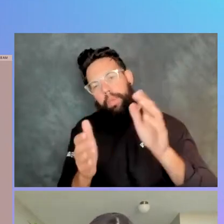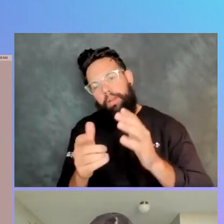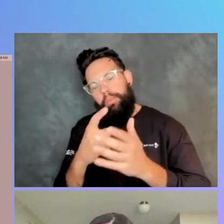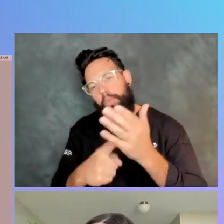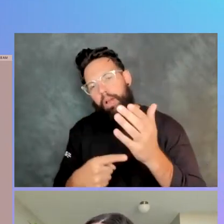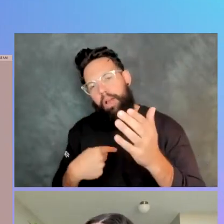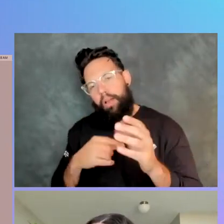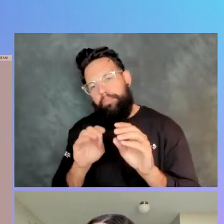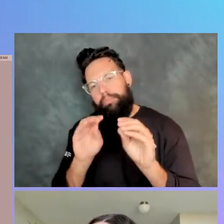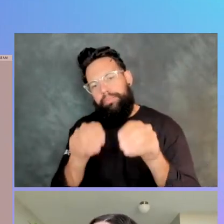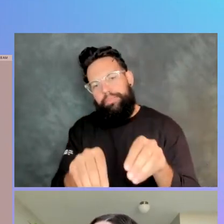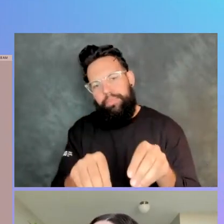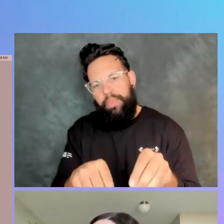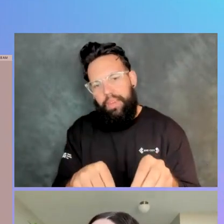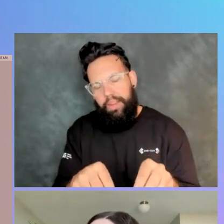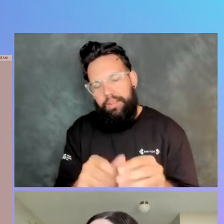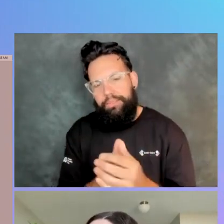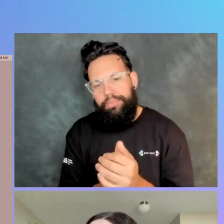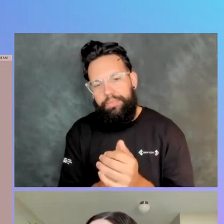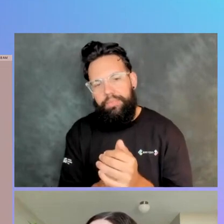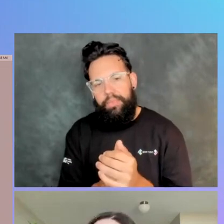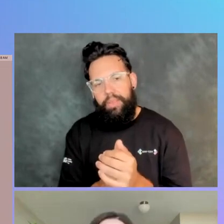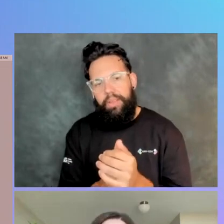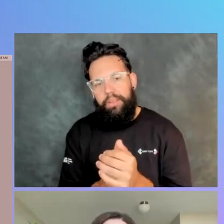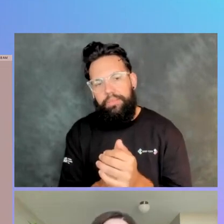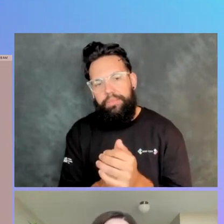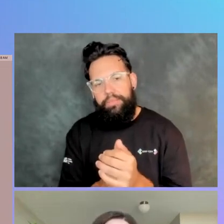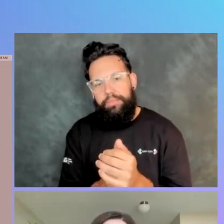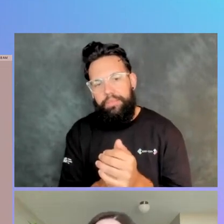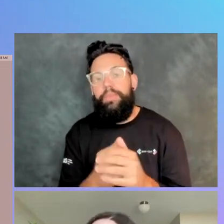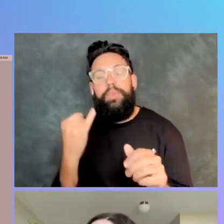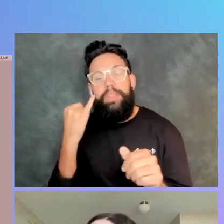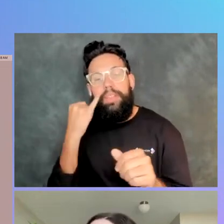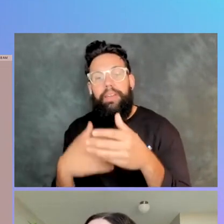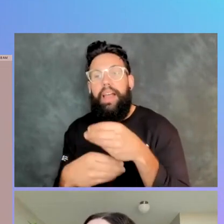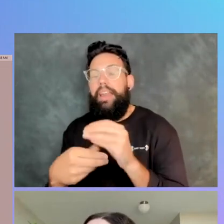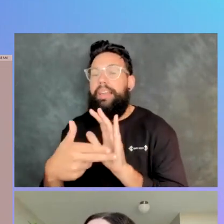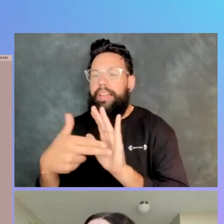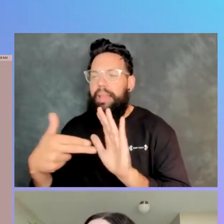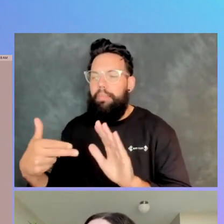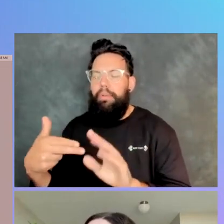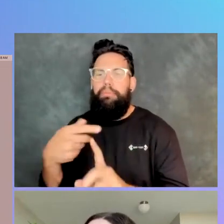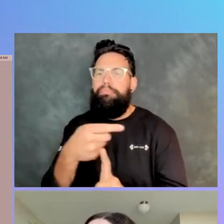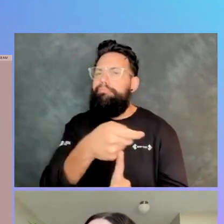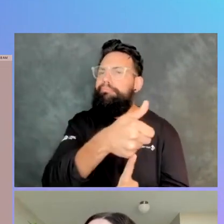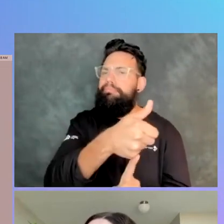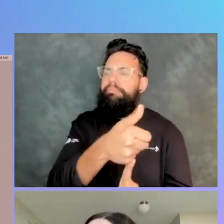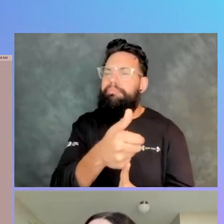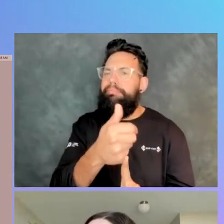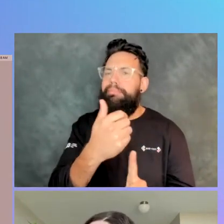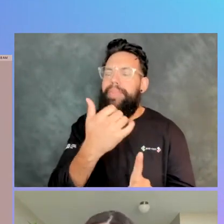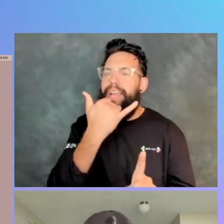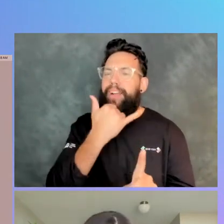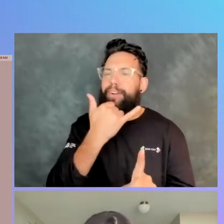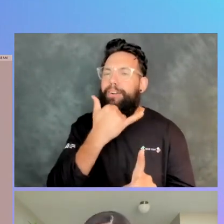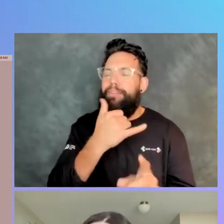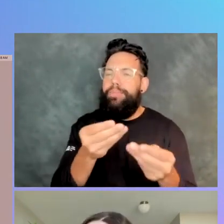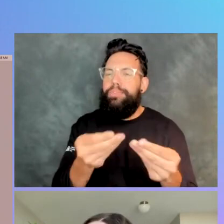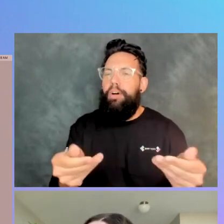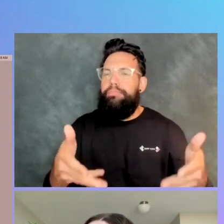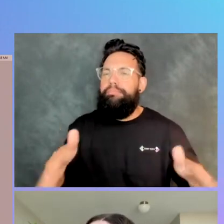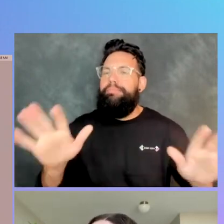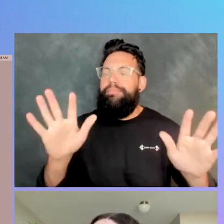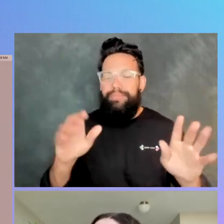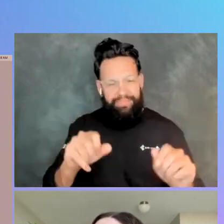I'll put fake text in there, but now my linting error goes away. So it's a really great way to have that immediate feedback and